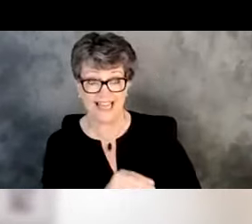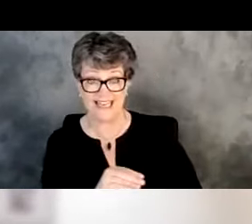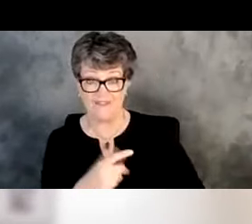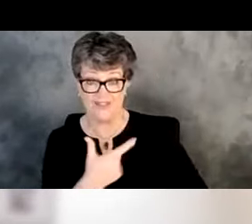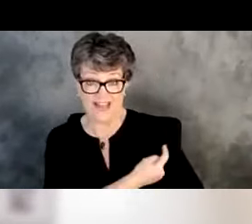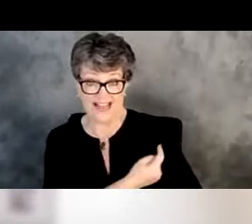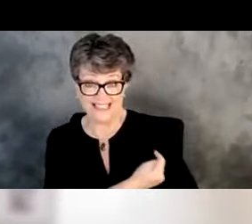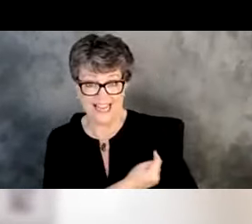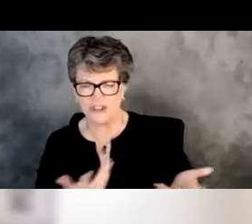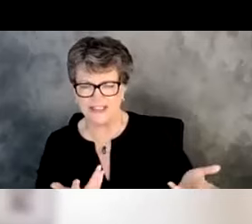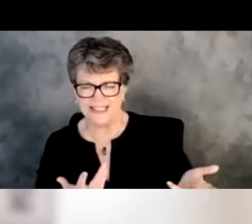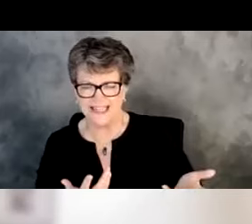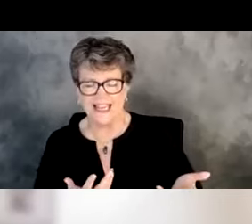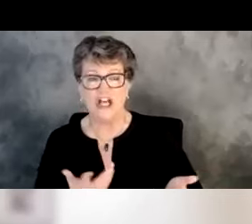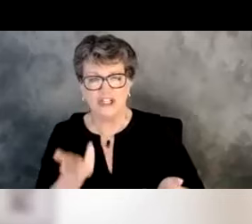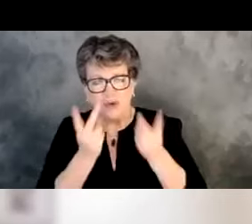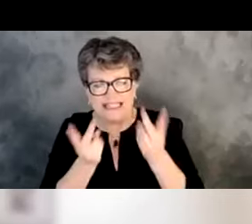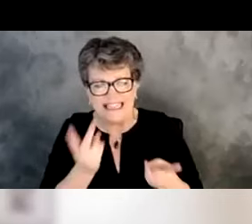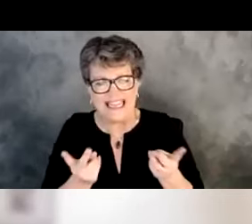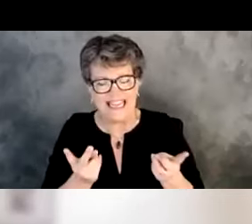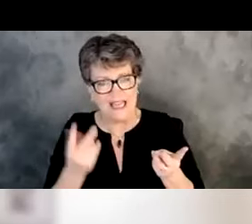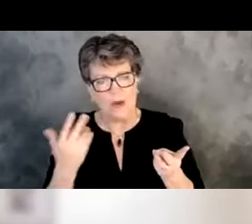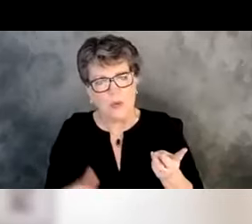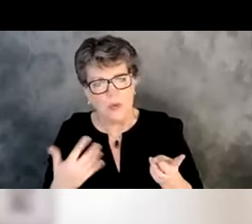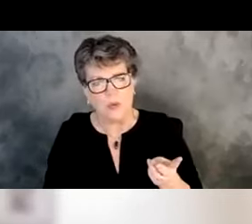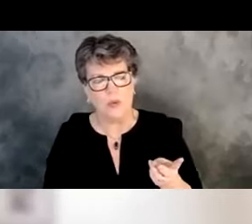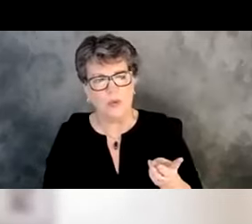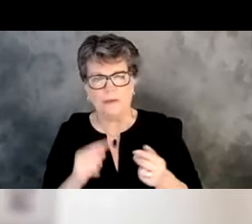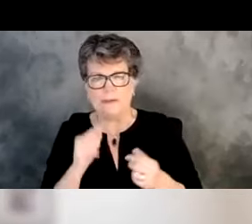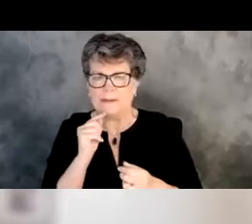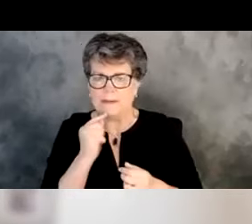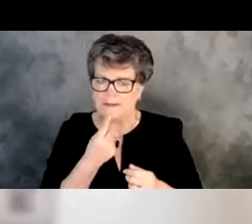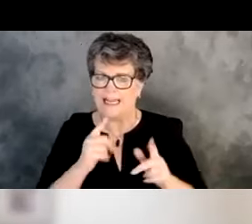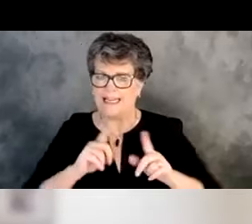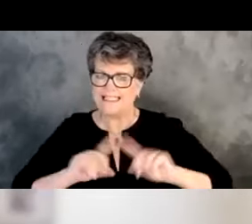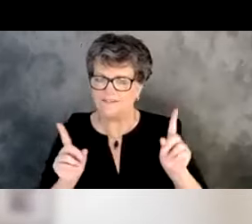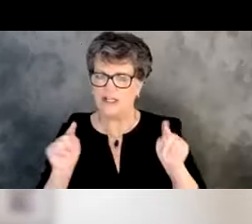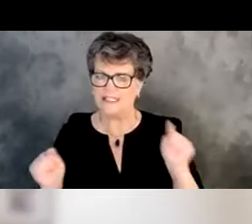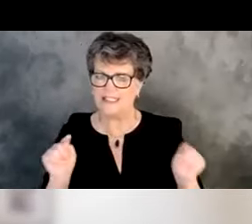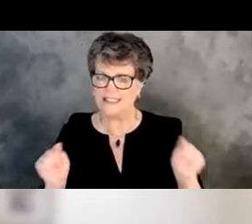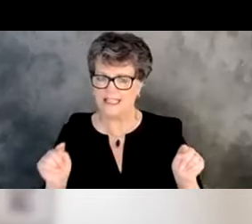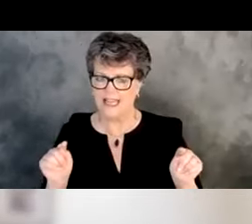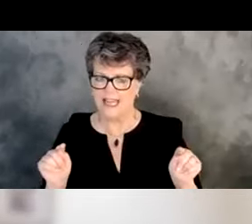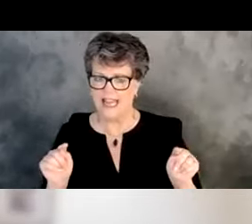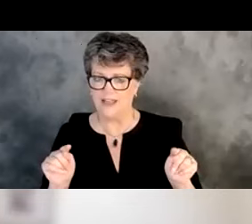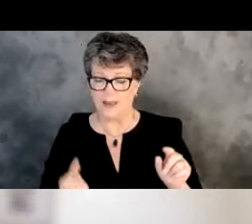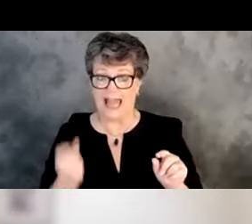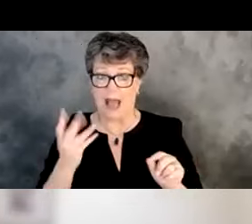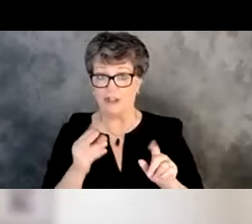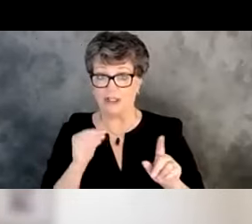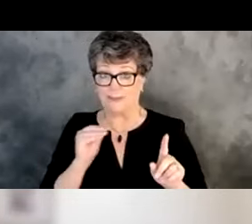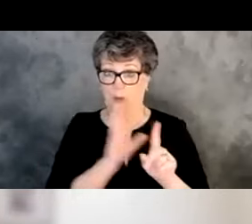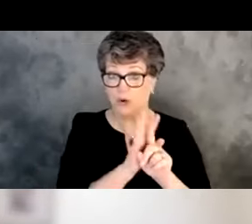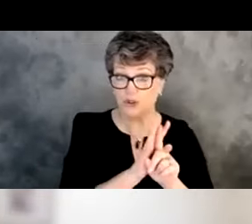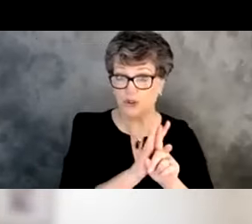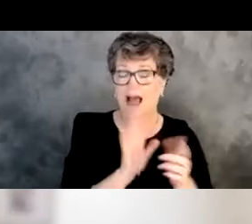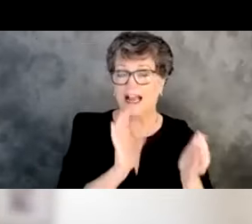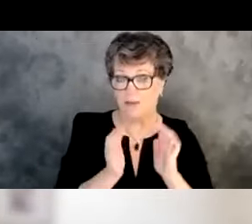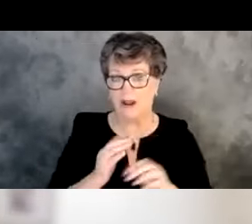vaccinations. So we're seeing just kind of the dire difference between the amount of exposure compared to the